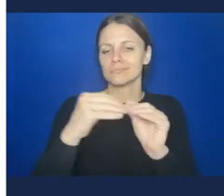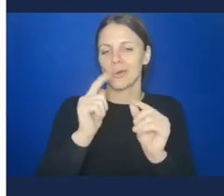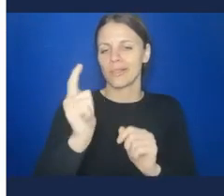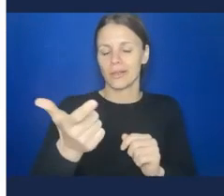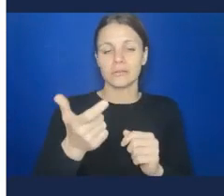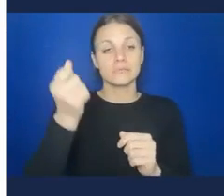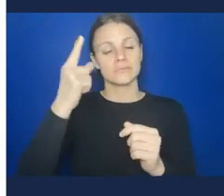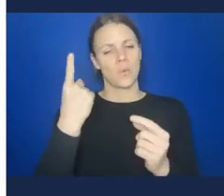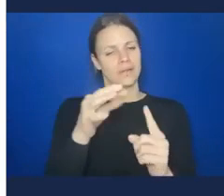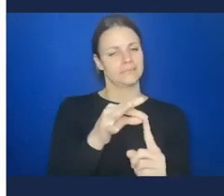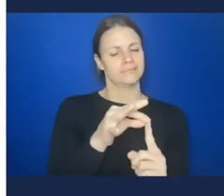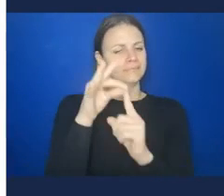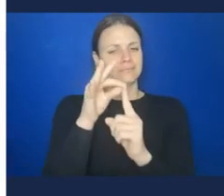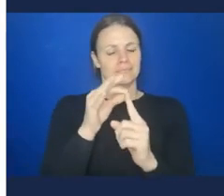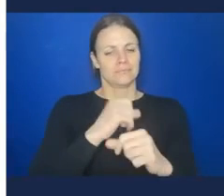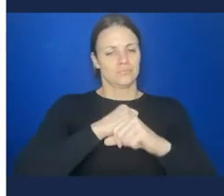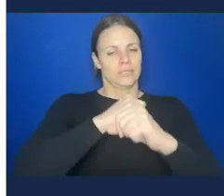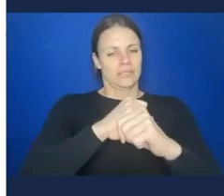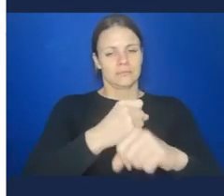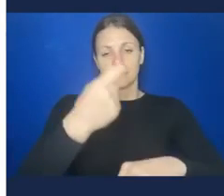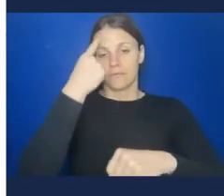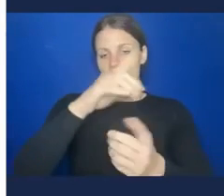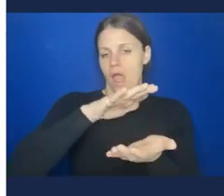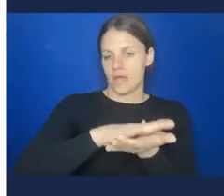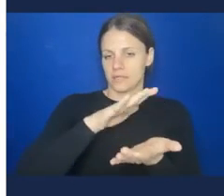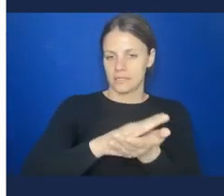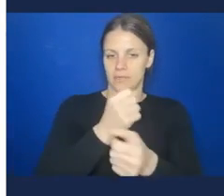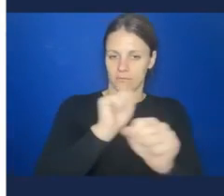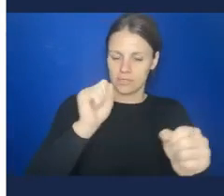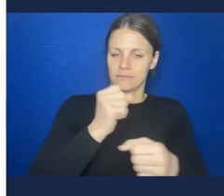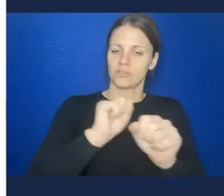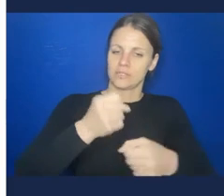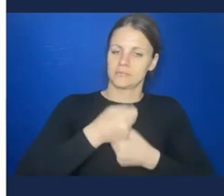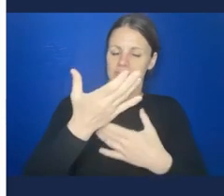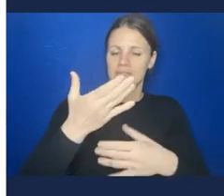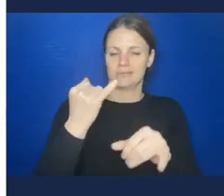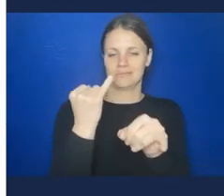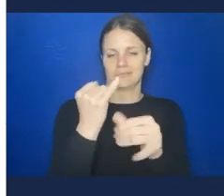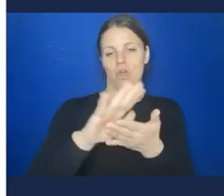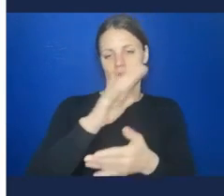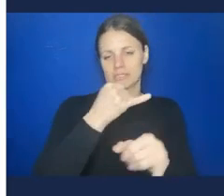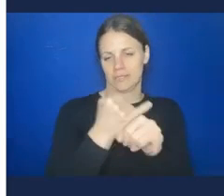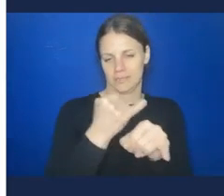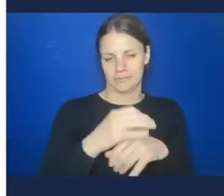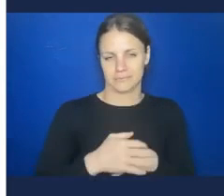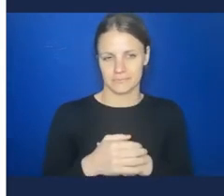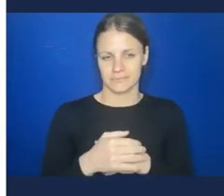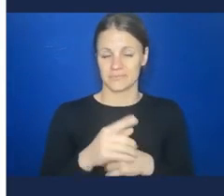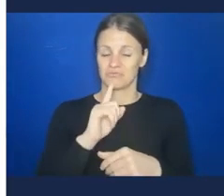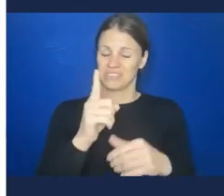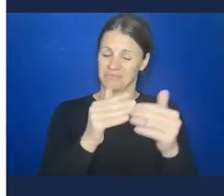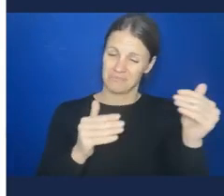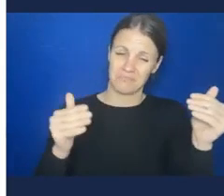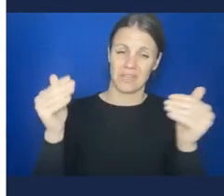special protection for academic freedom and for free speech on college campuses, far beyond what we see